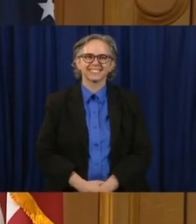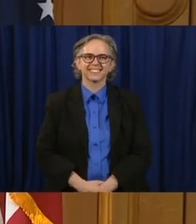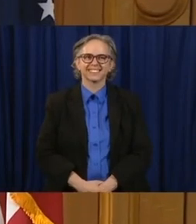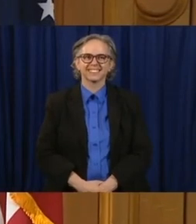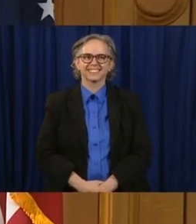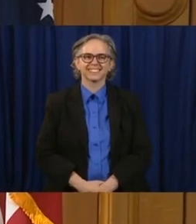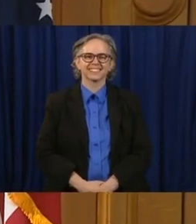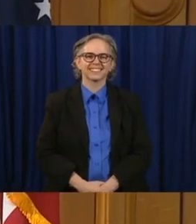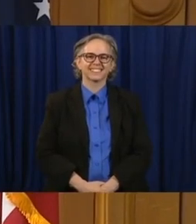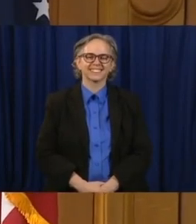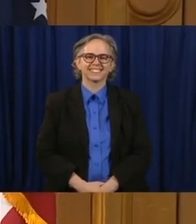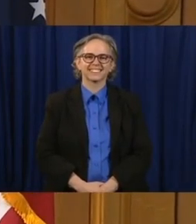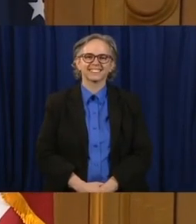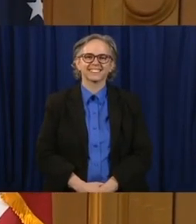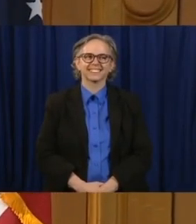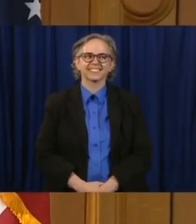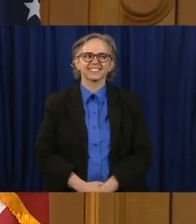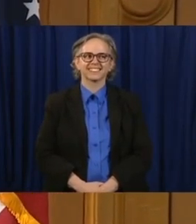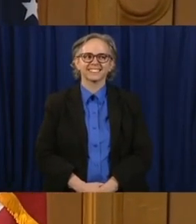Let's listen in.